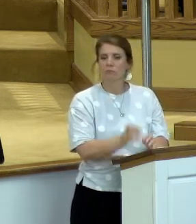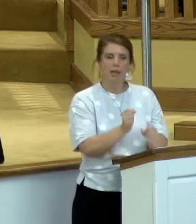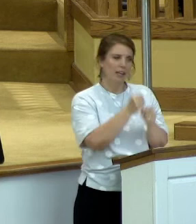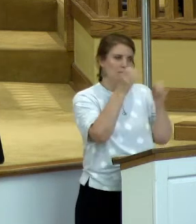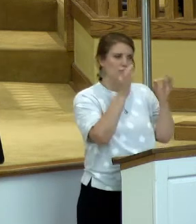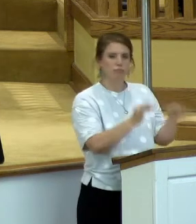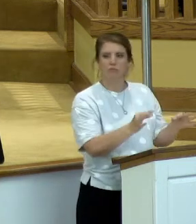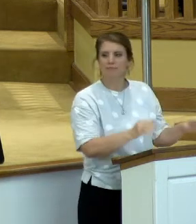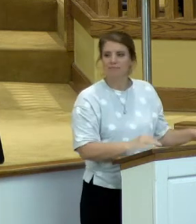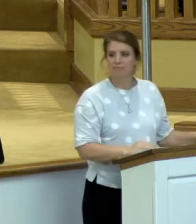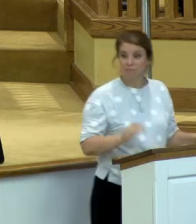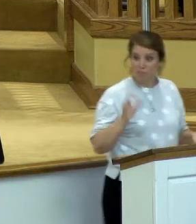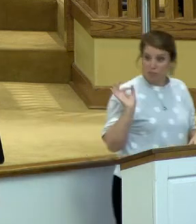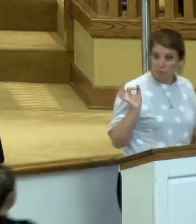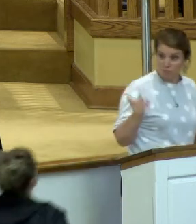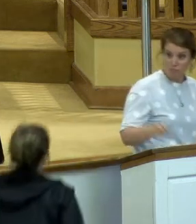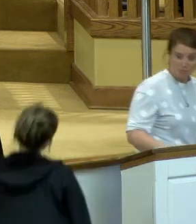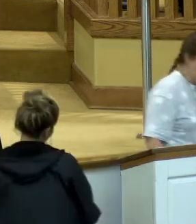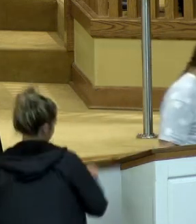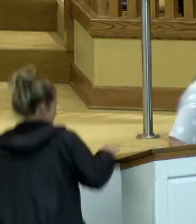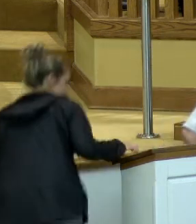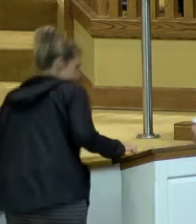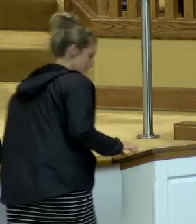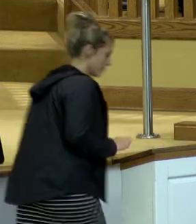Very good. All right.